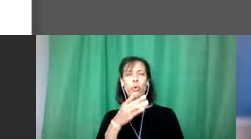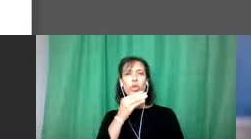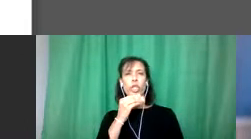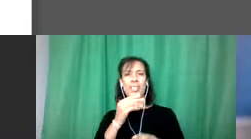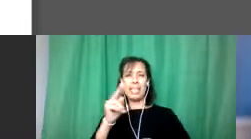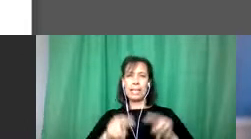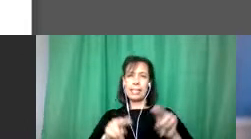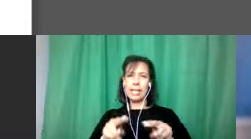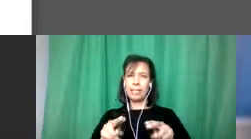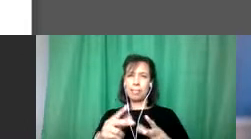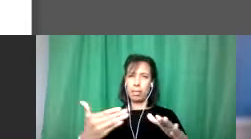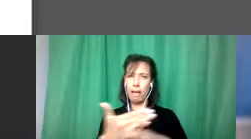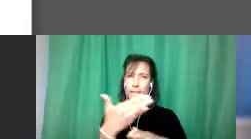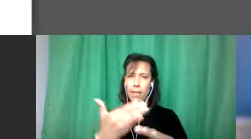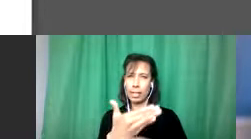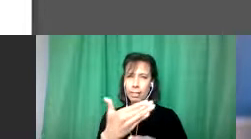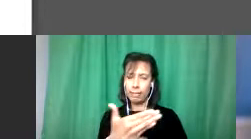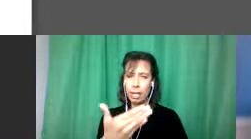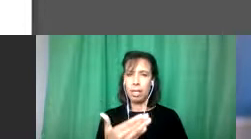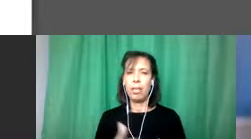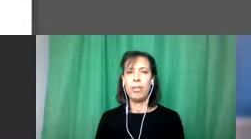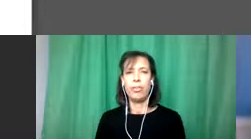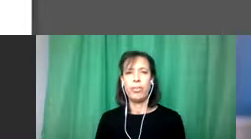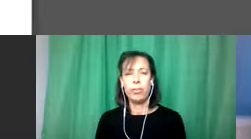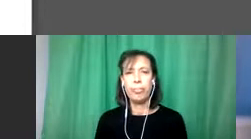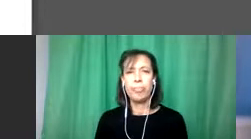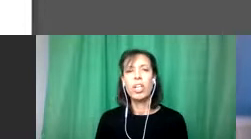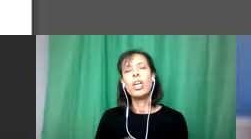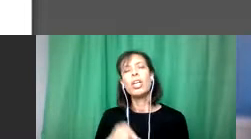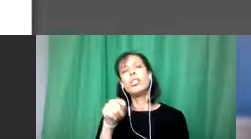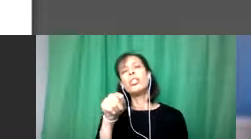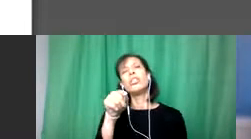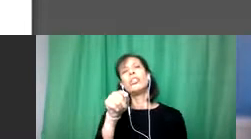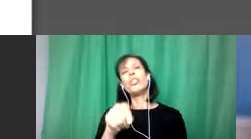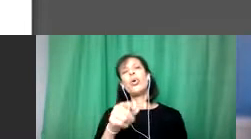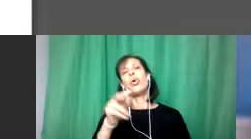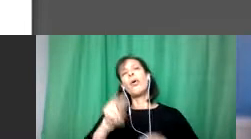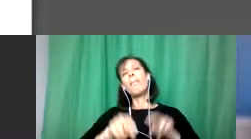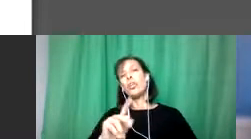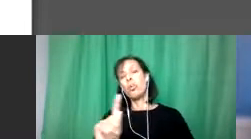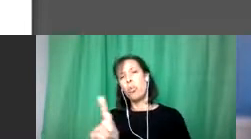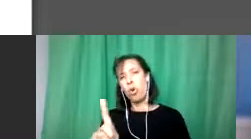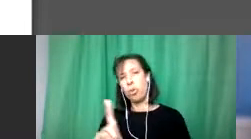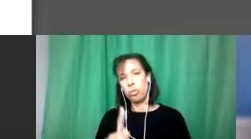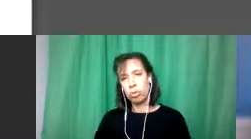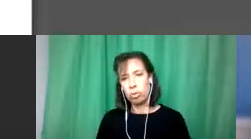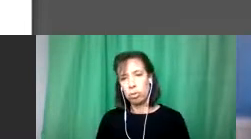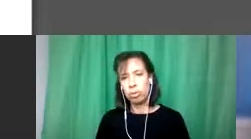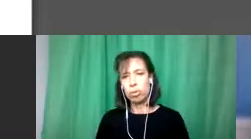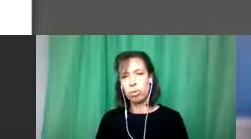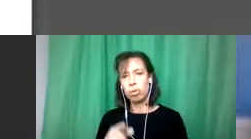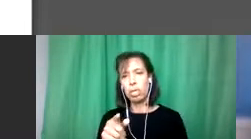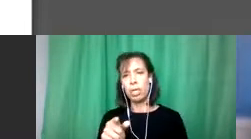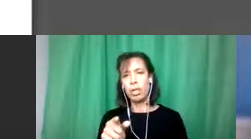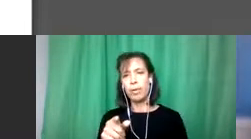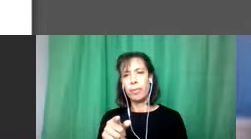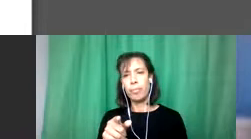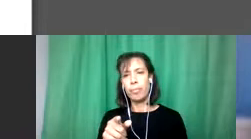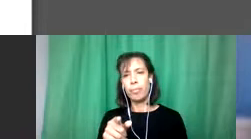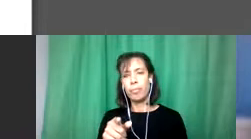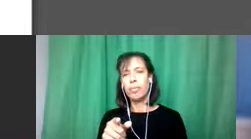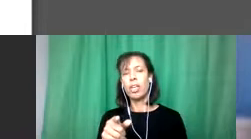Core skills, so what the assignment will measure, or what it will look at, is your ability to make links between